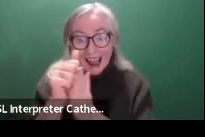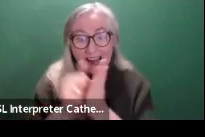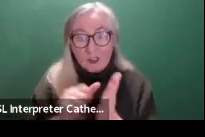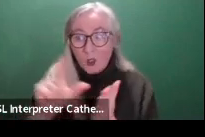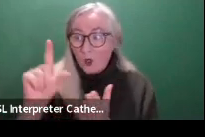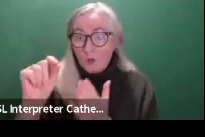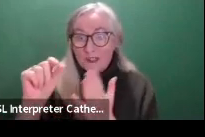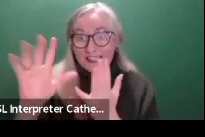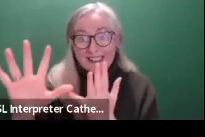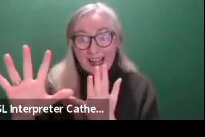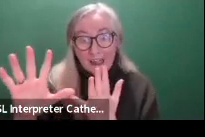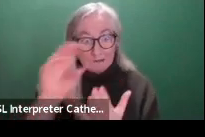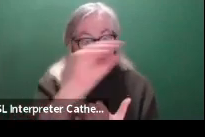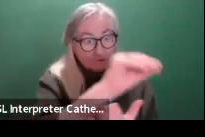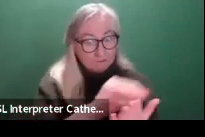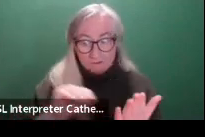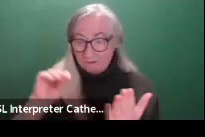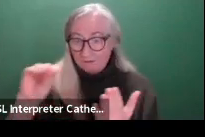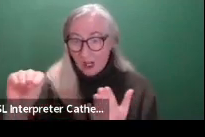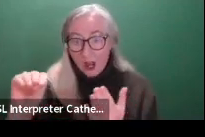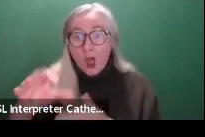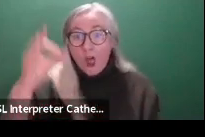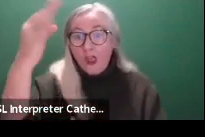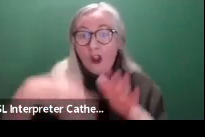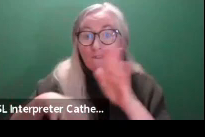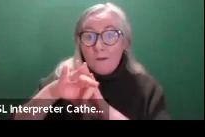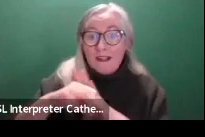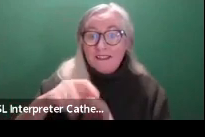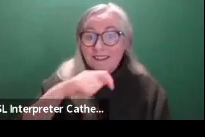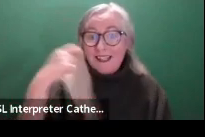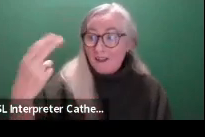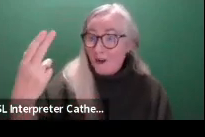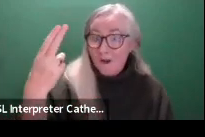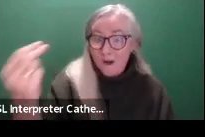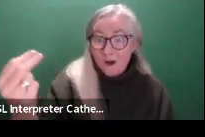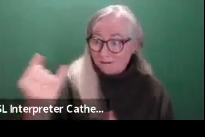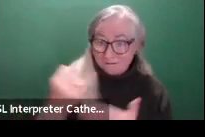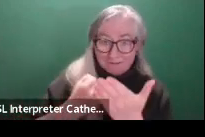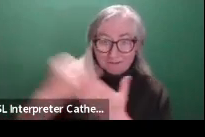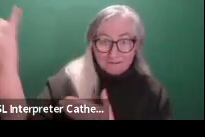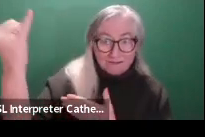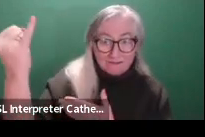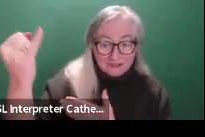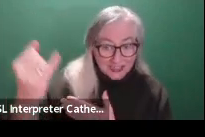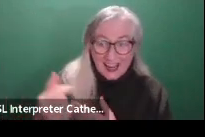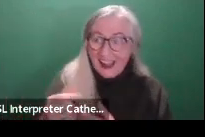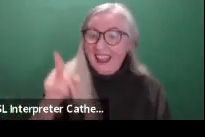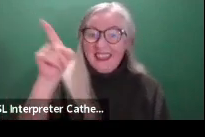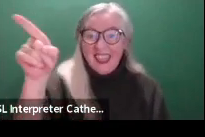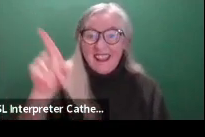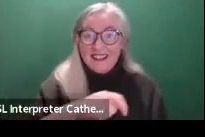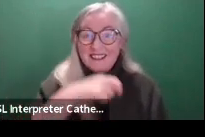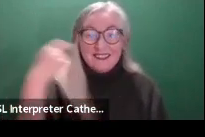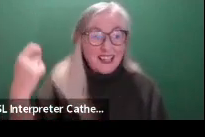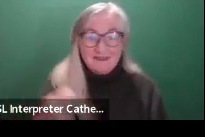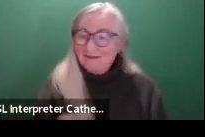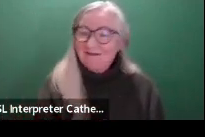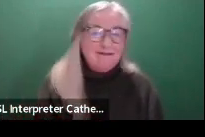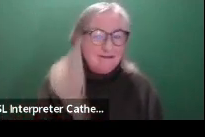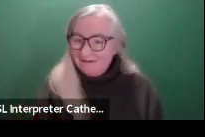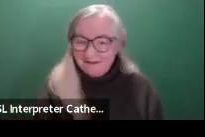2010, and the government refused to do it. They've said that they don't think it would be